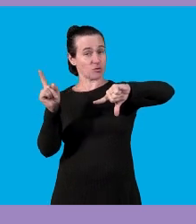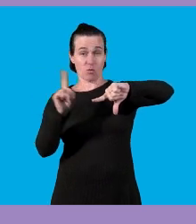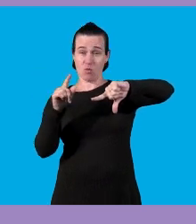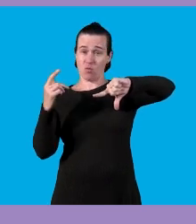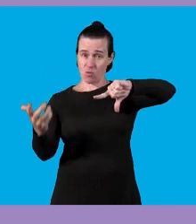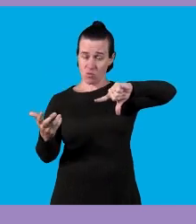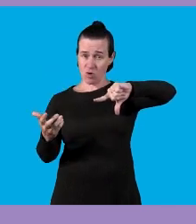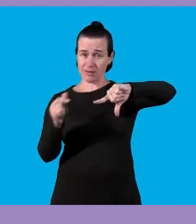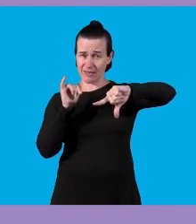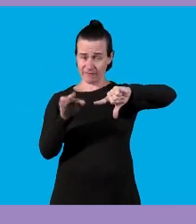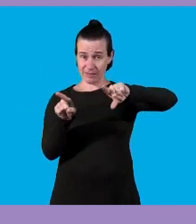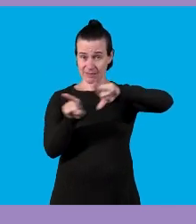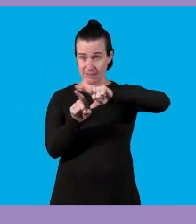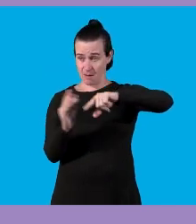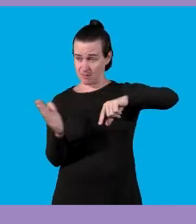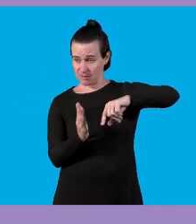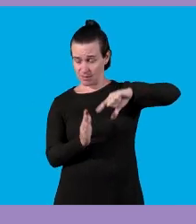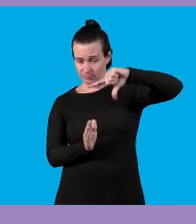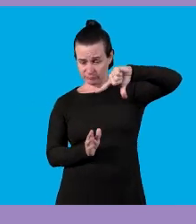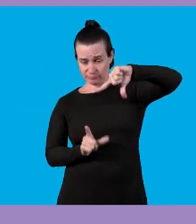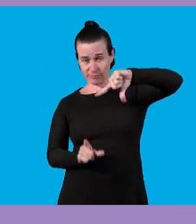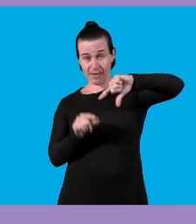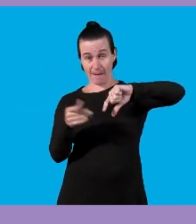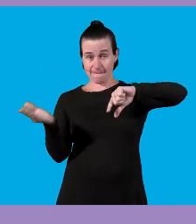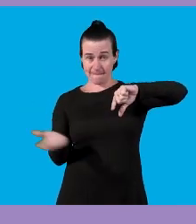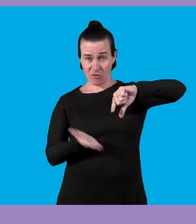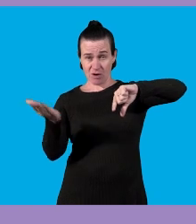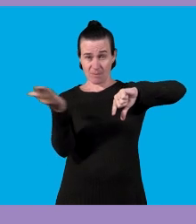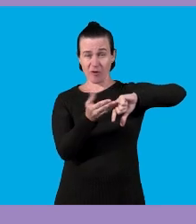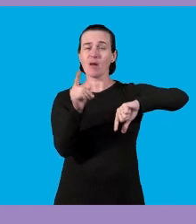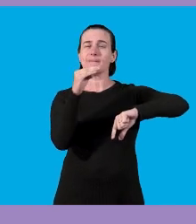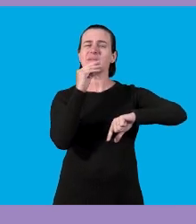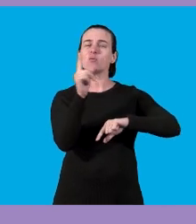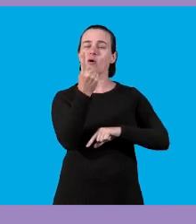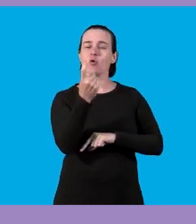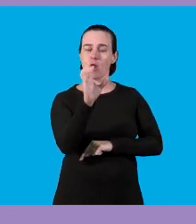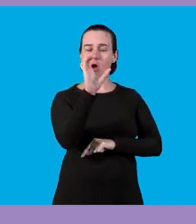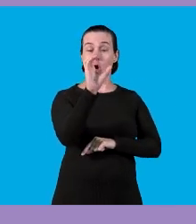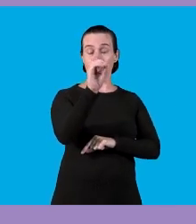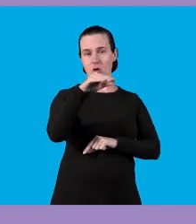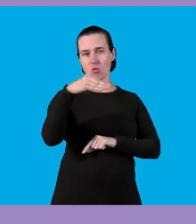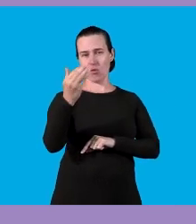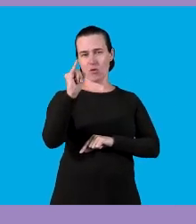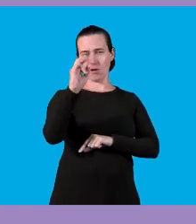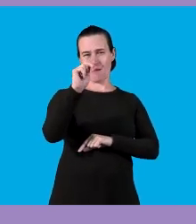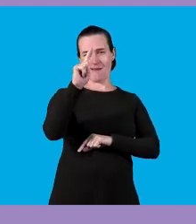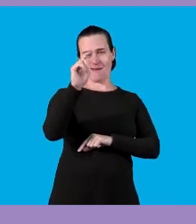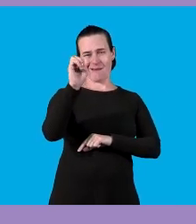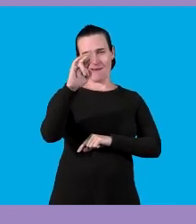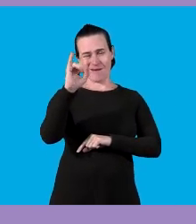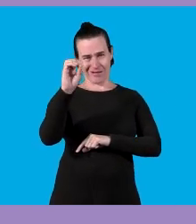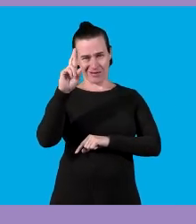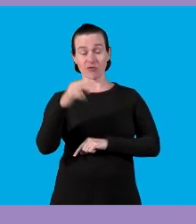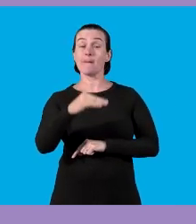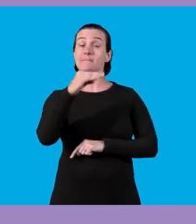parallel lines and on the same side of the transversal? They are said to be co-interior. Therefore, we say angle